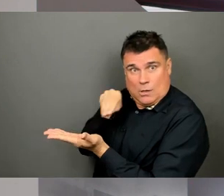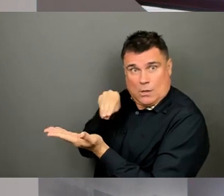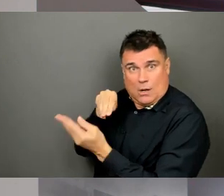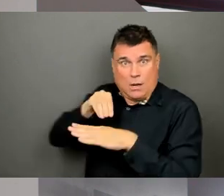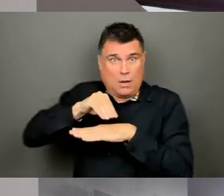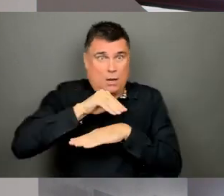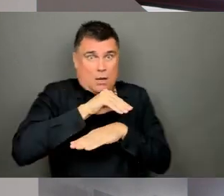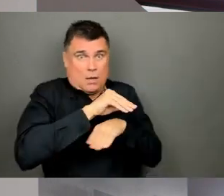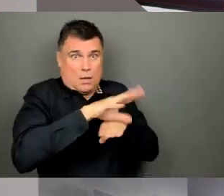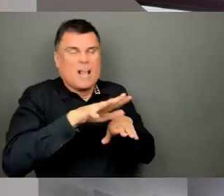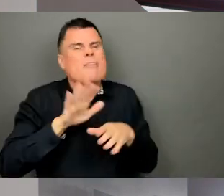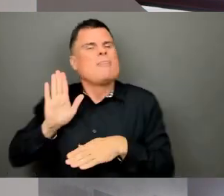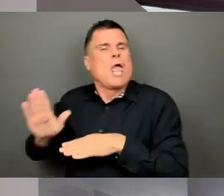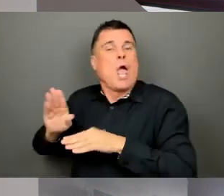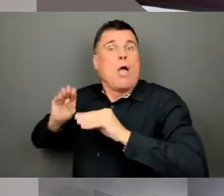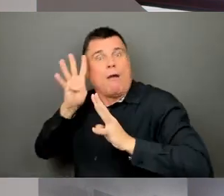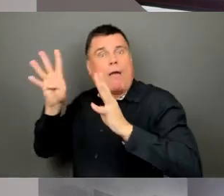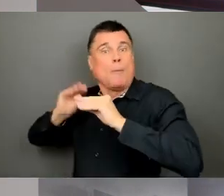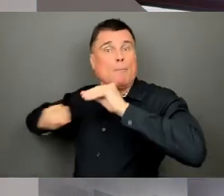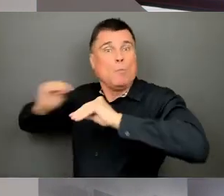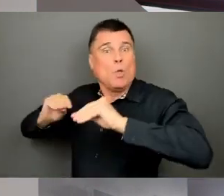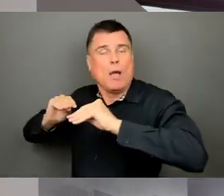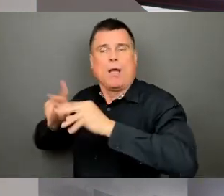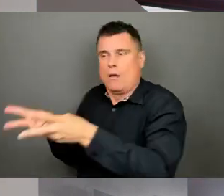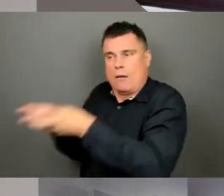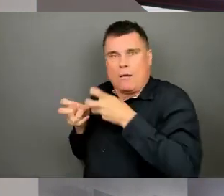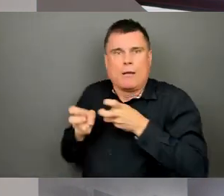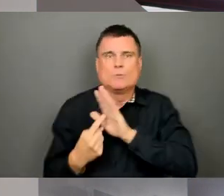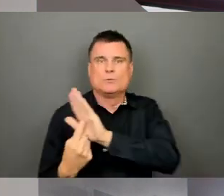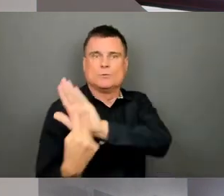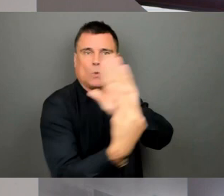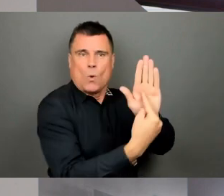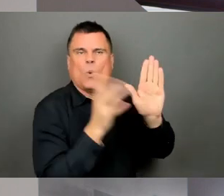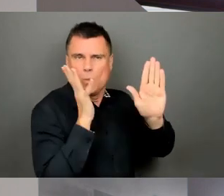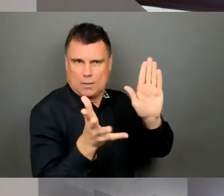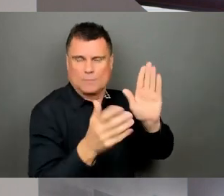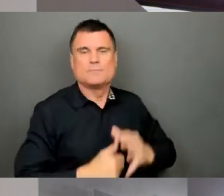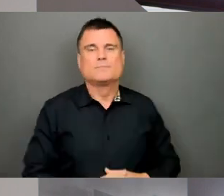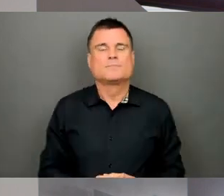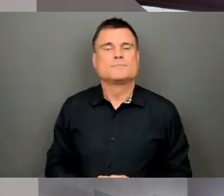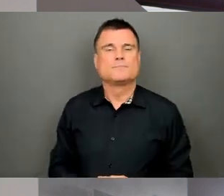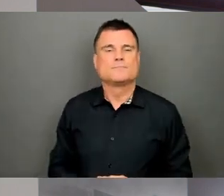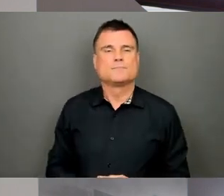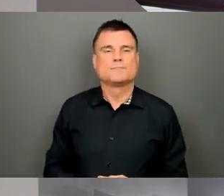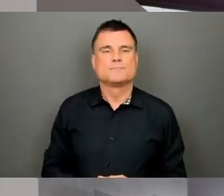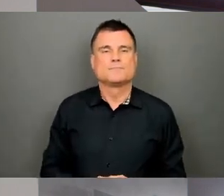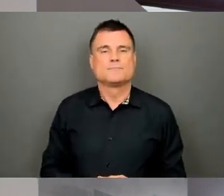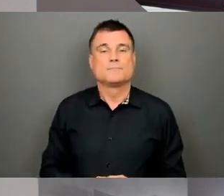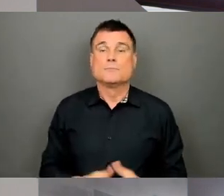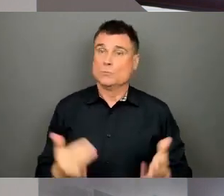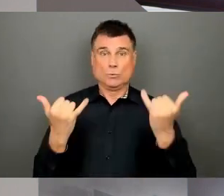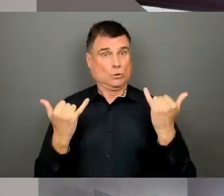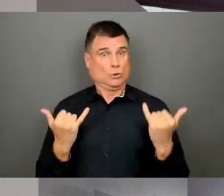and include that in a framework for motion, for power, and for the feelings of resistance at the time. But now, today,